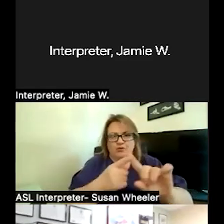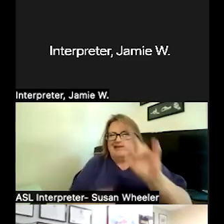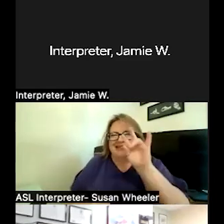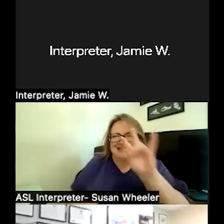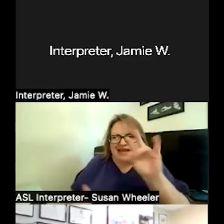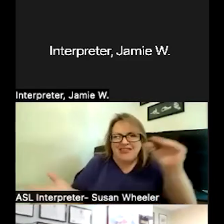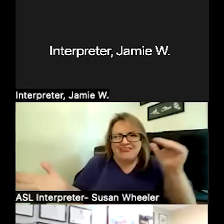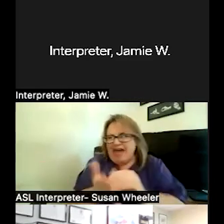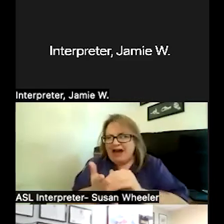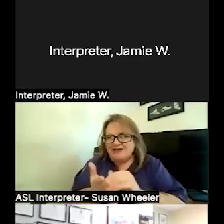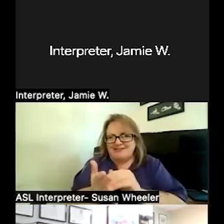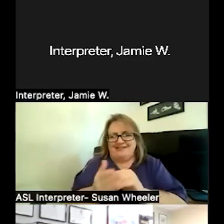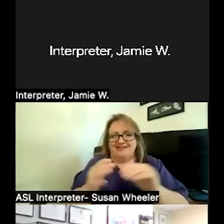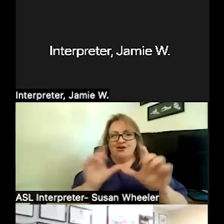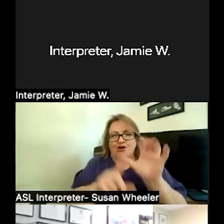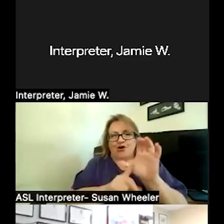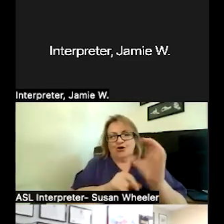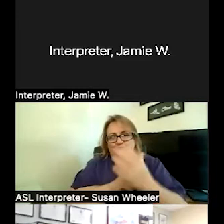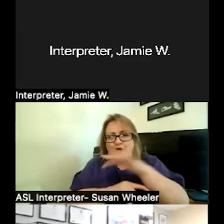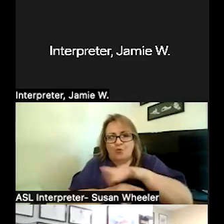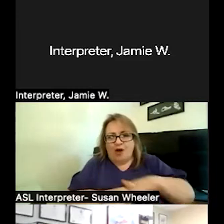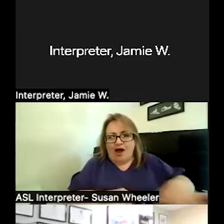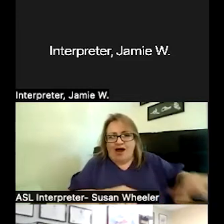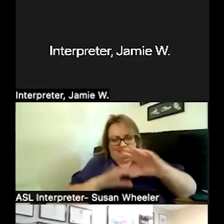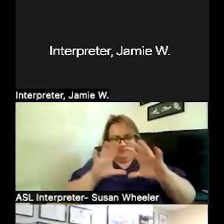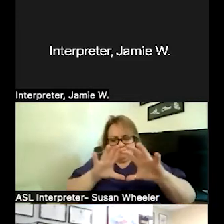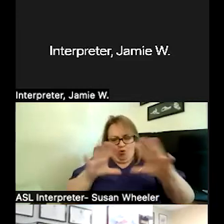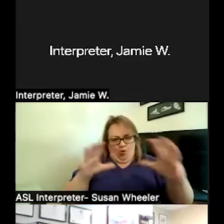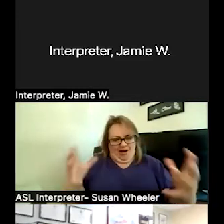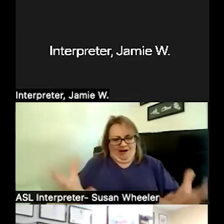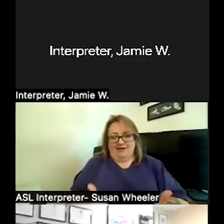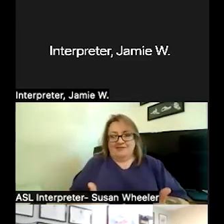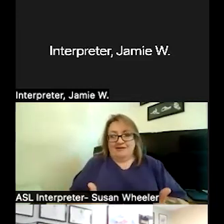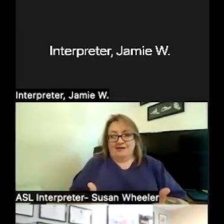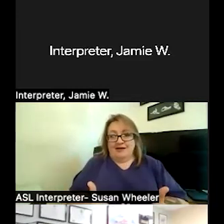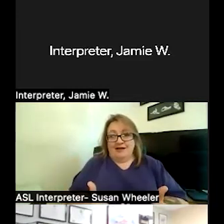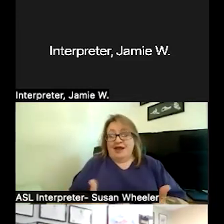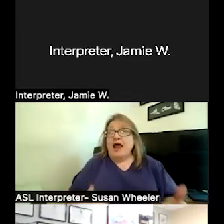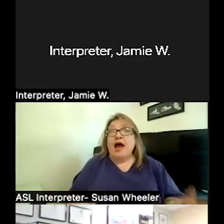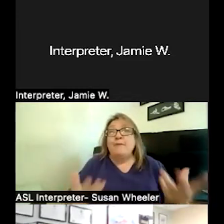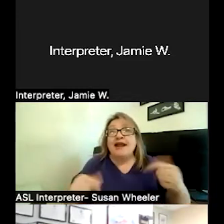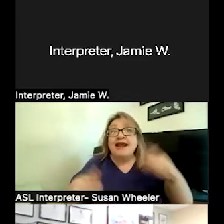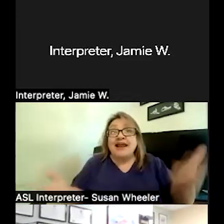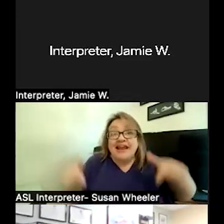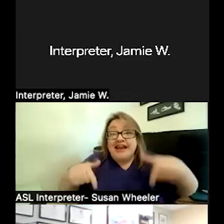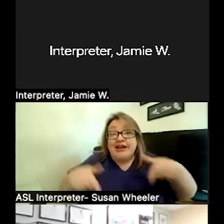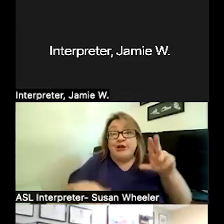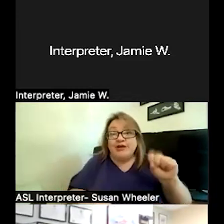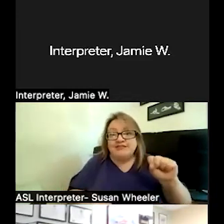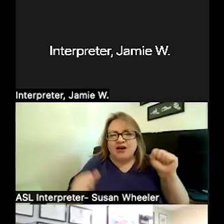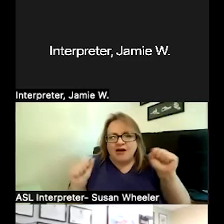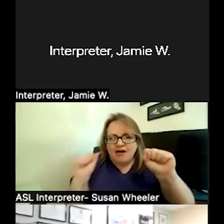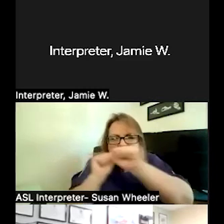cultures worldwide, and nearly all are represented in the United States. And again, any